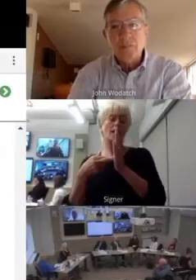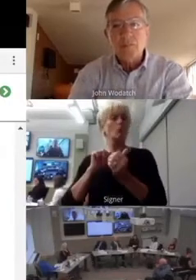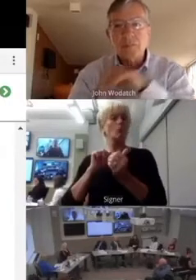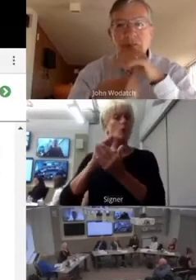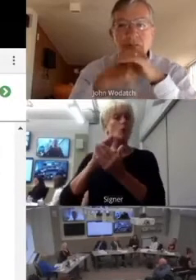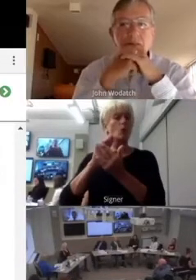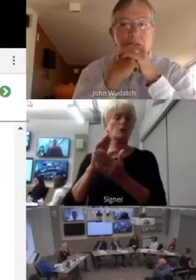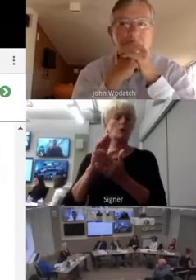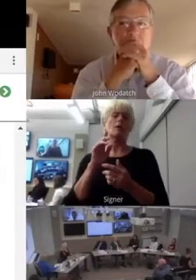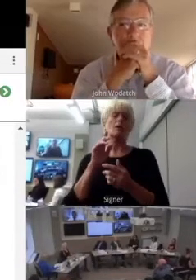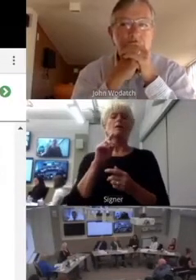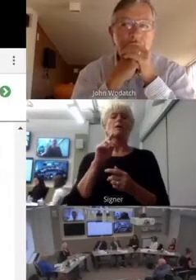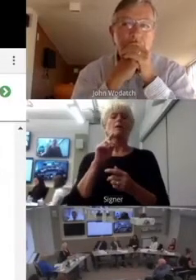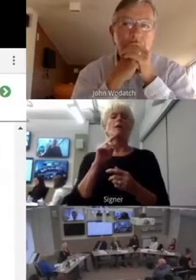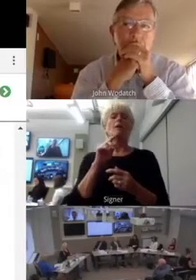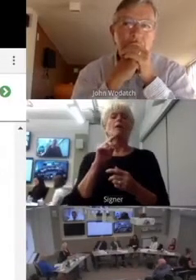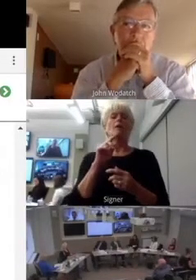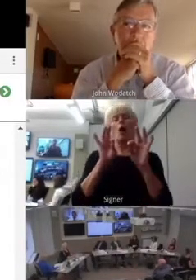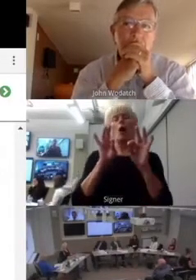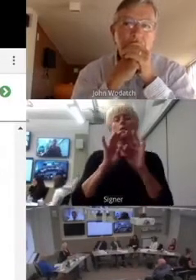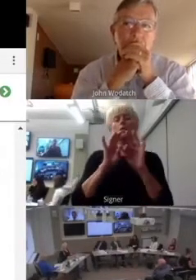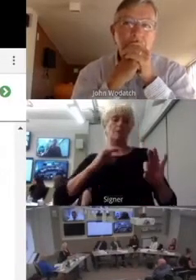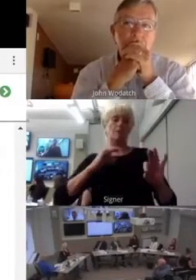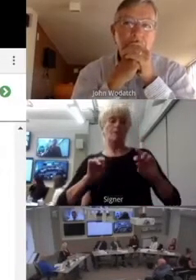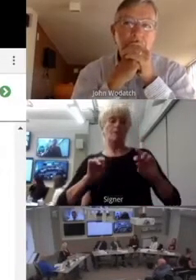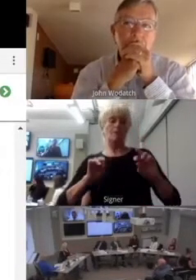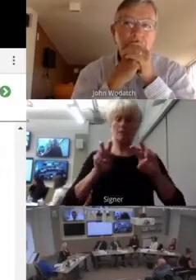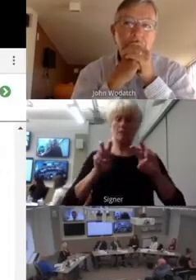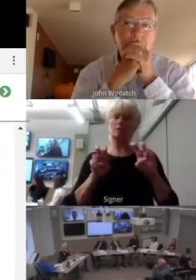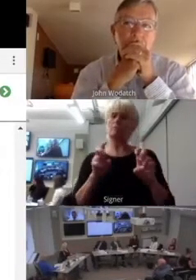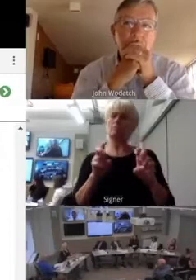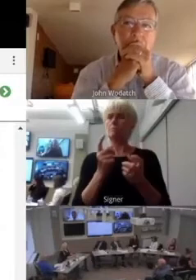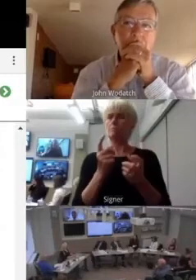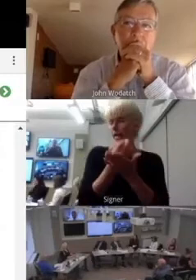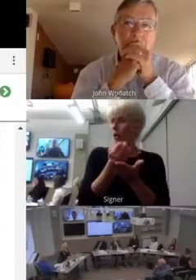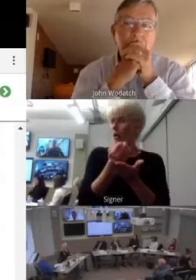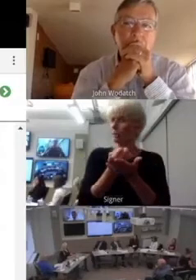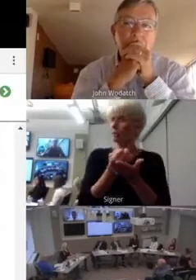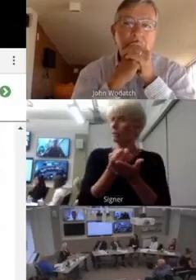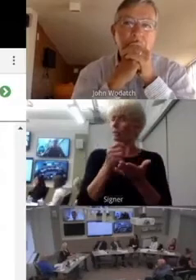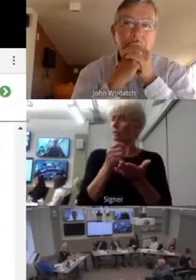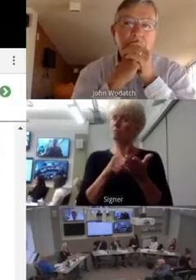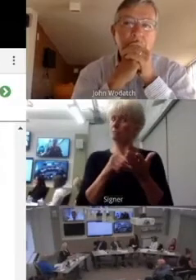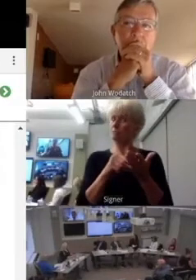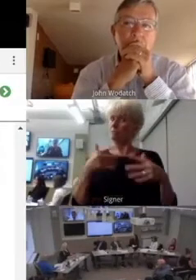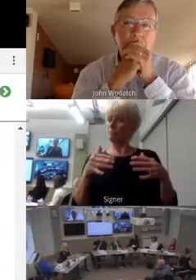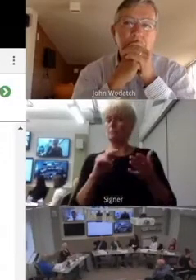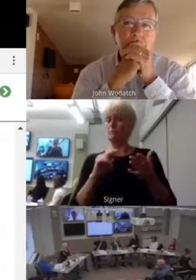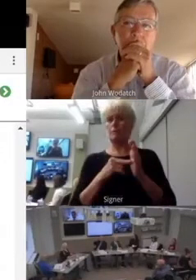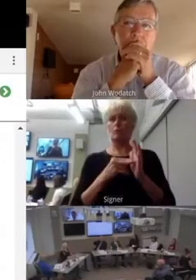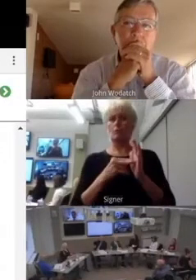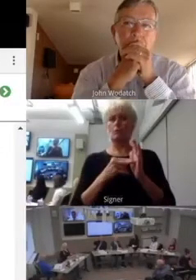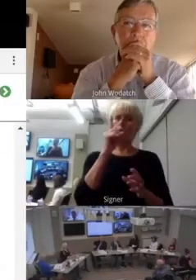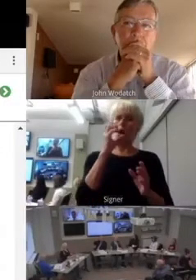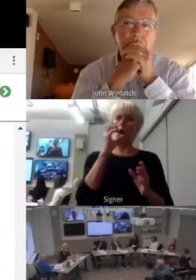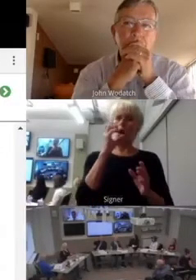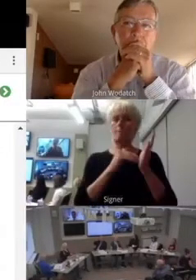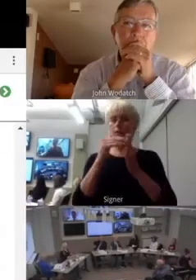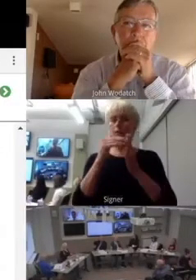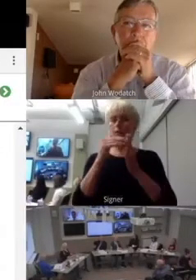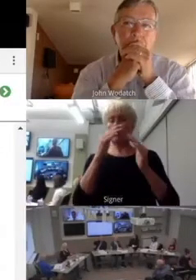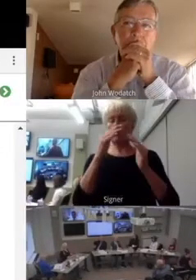that are economically significant, meaning $100 million or more per year, and